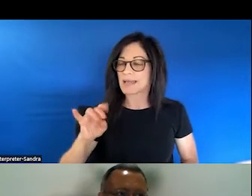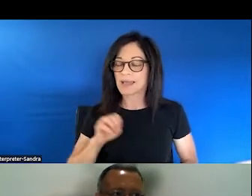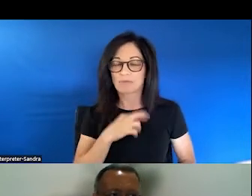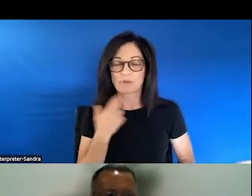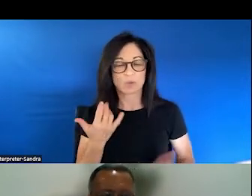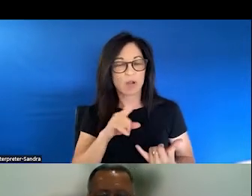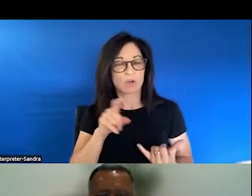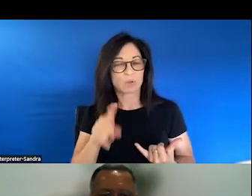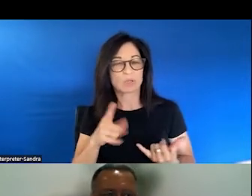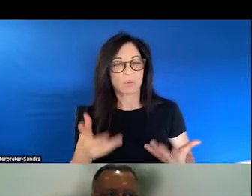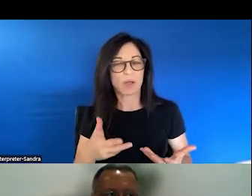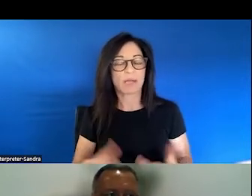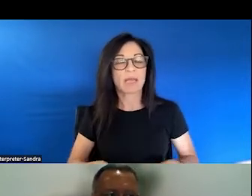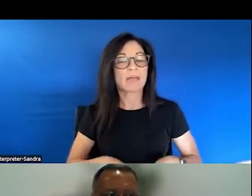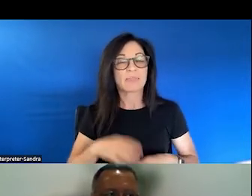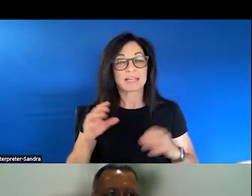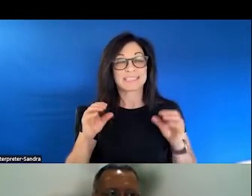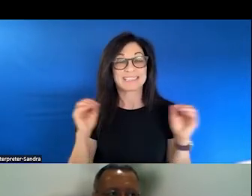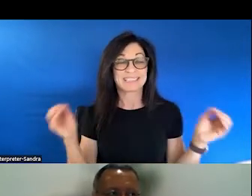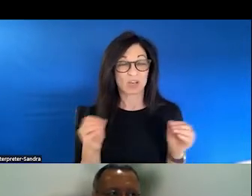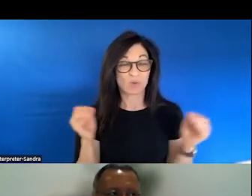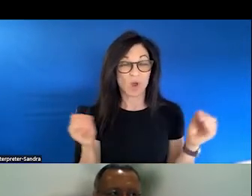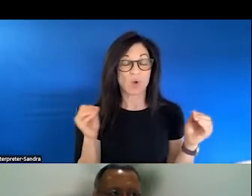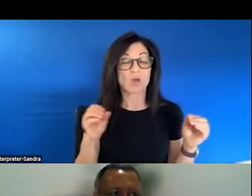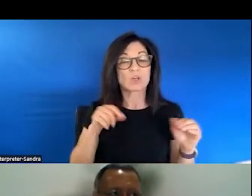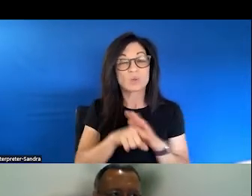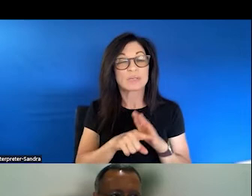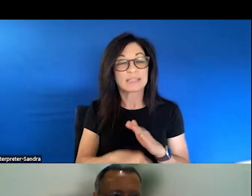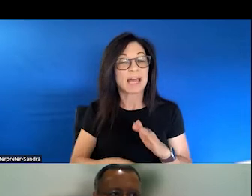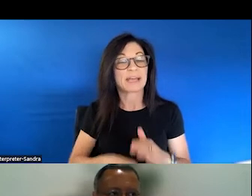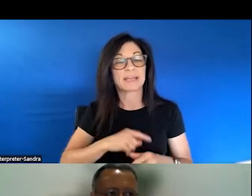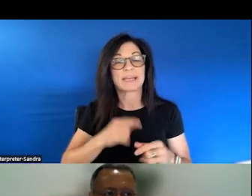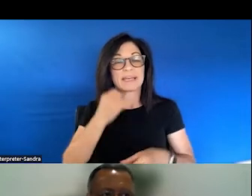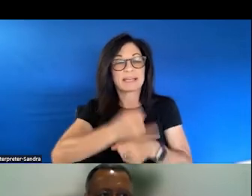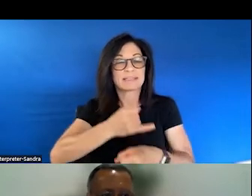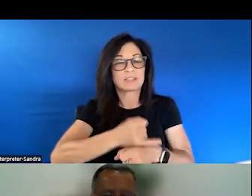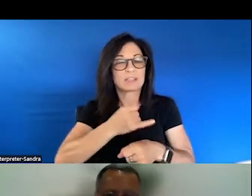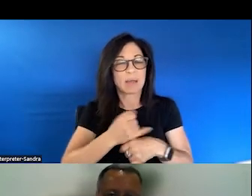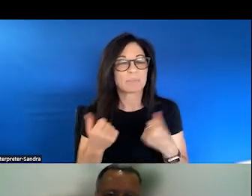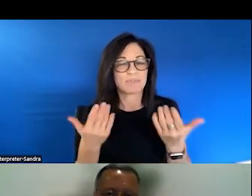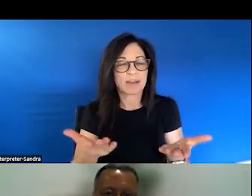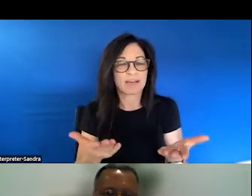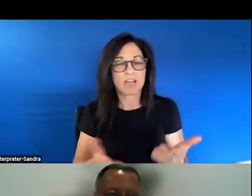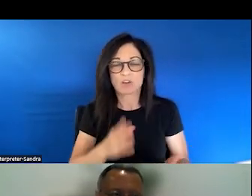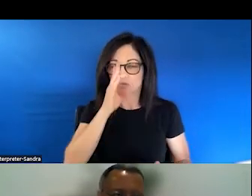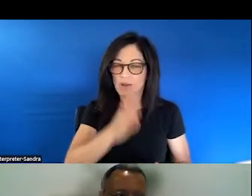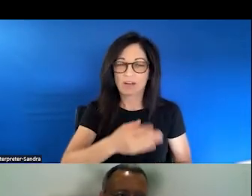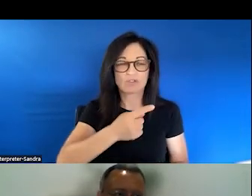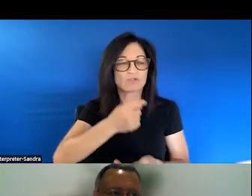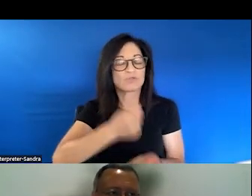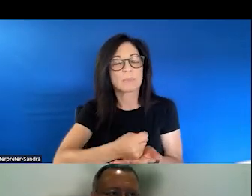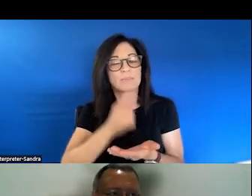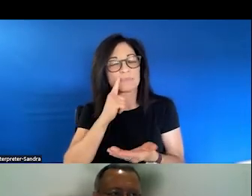Zero Suicide Institute identifies 3 evidence-based direct treatments for suicide risk. And of the 4